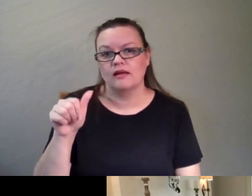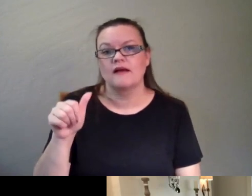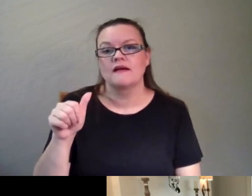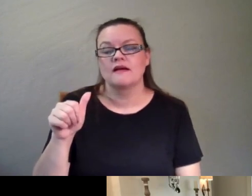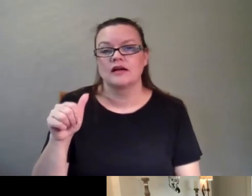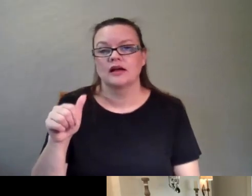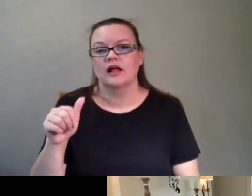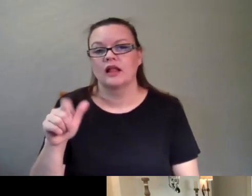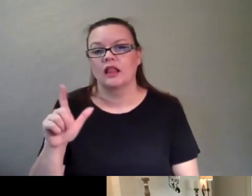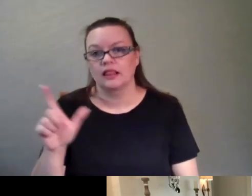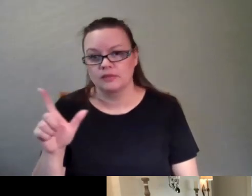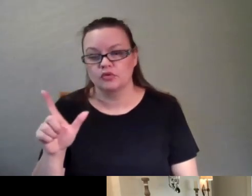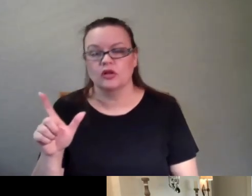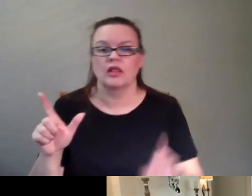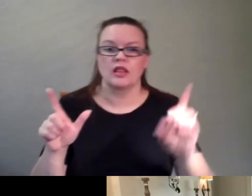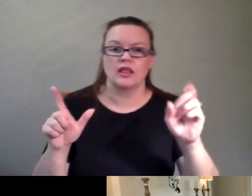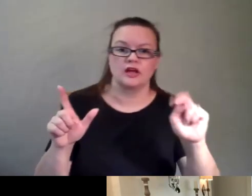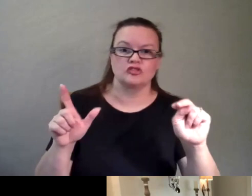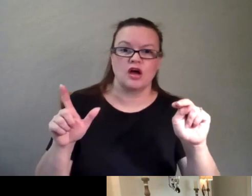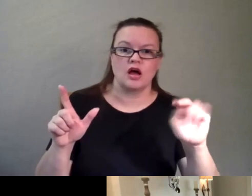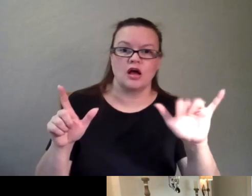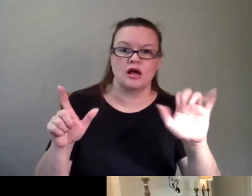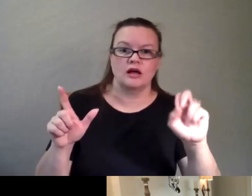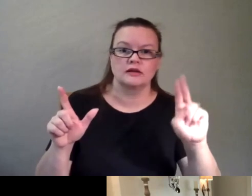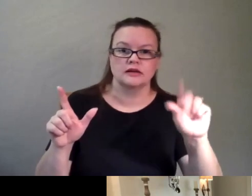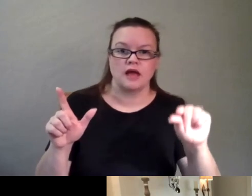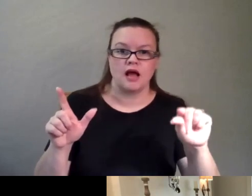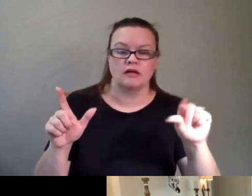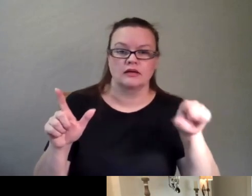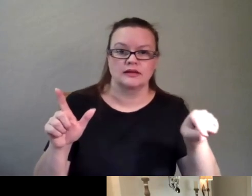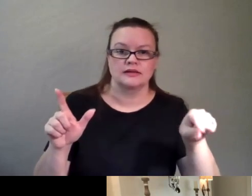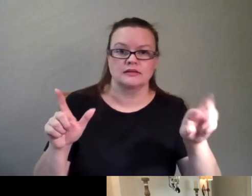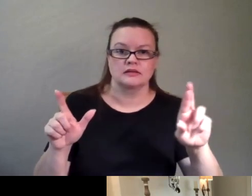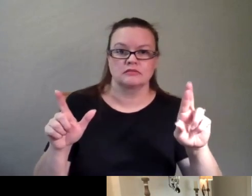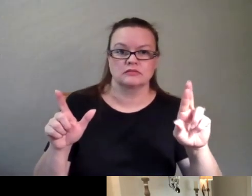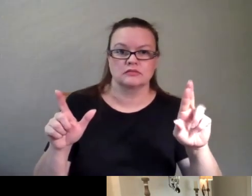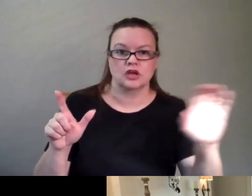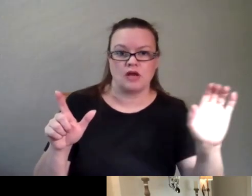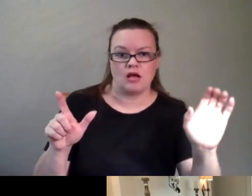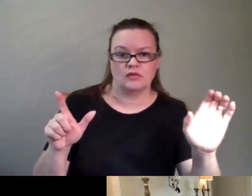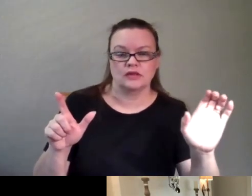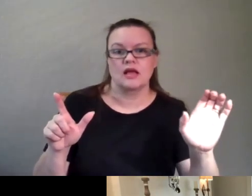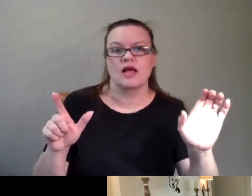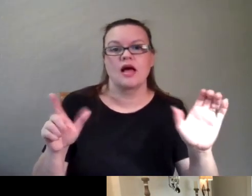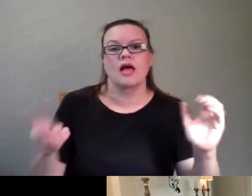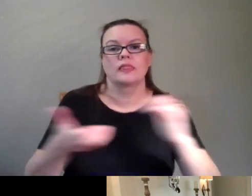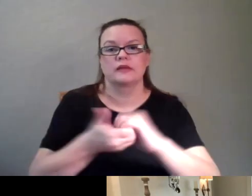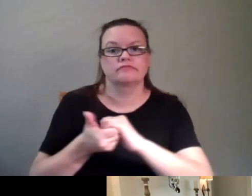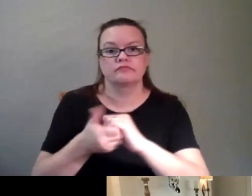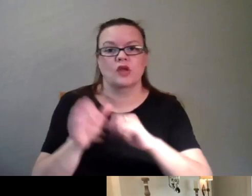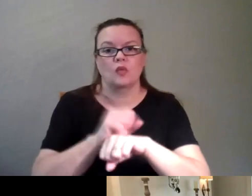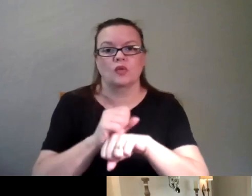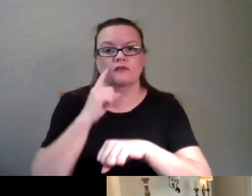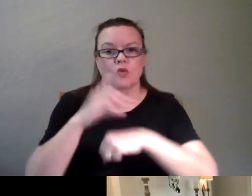conservative senator, congressman from Alaska, on education for indigenous people. We